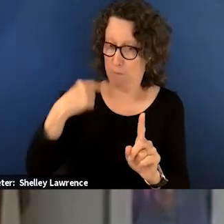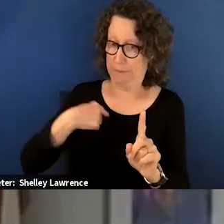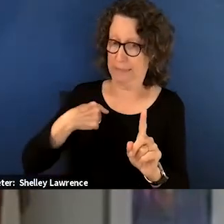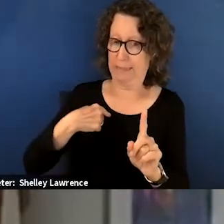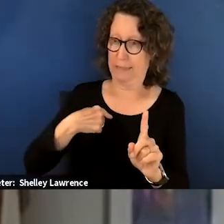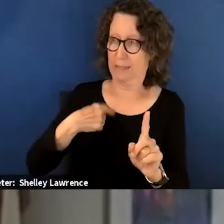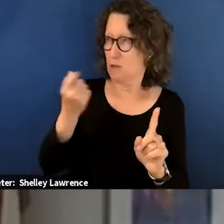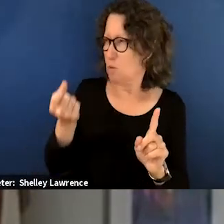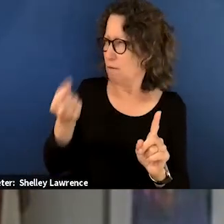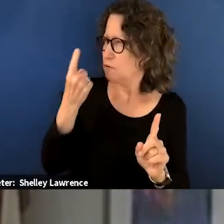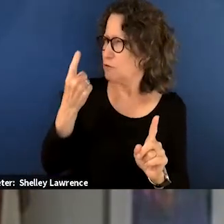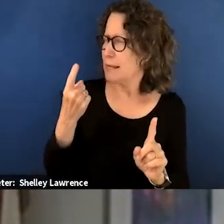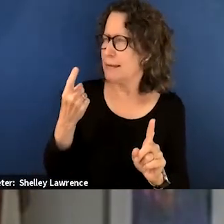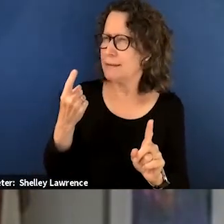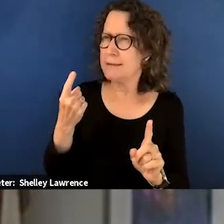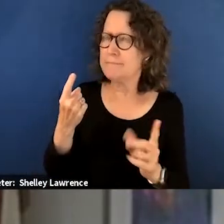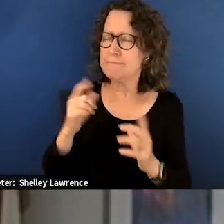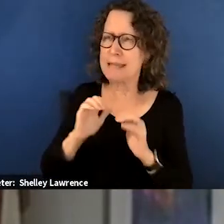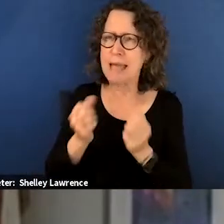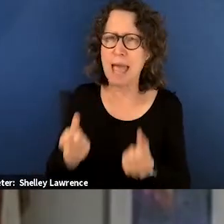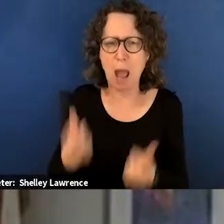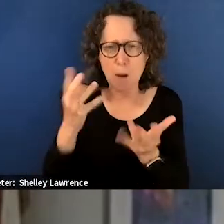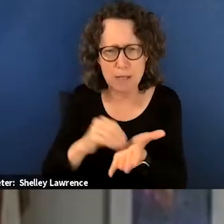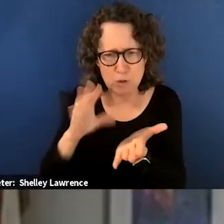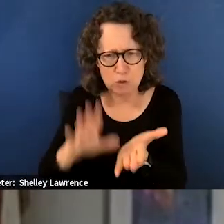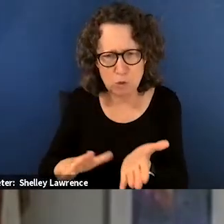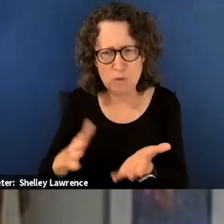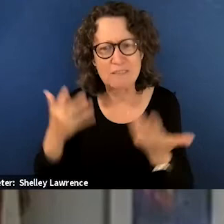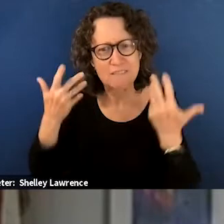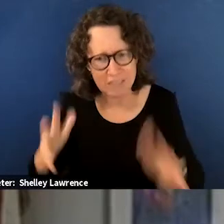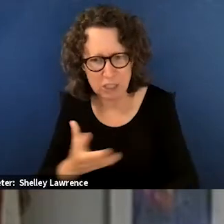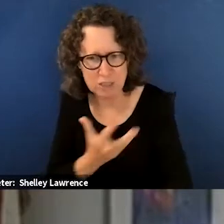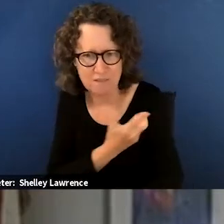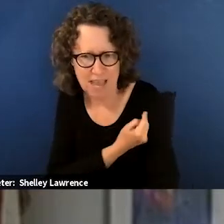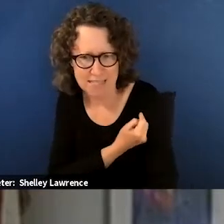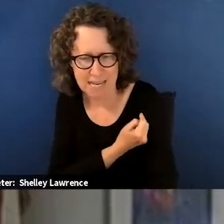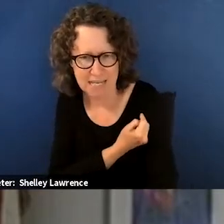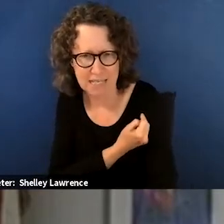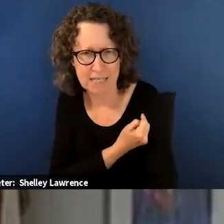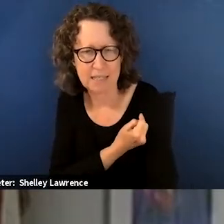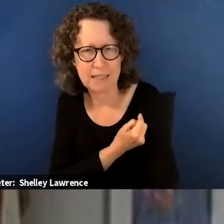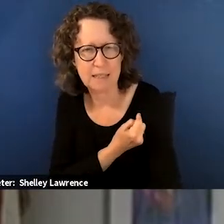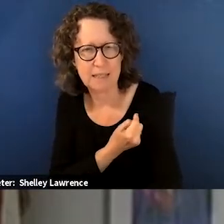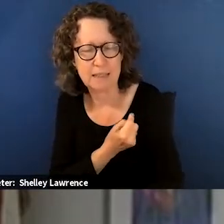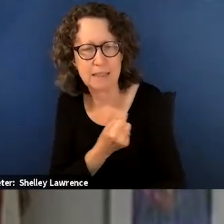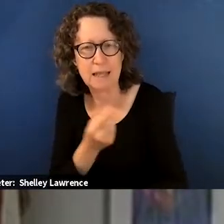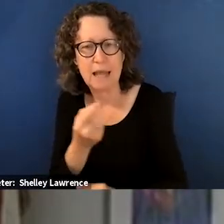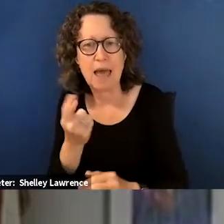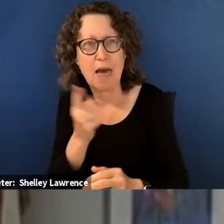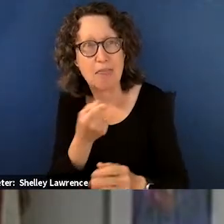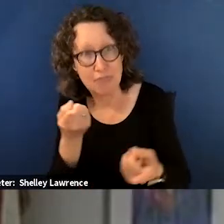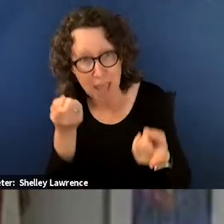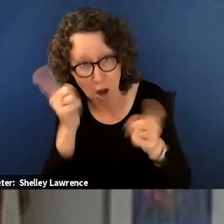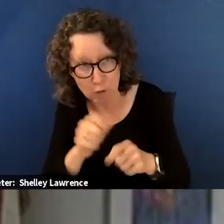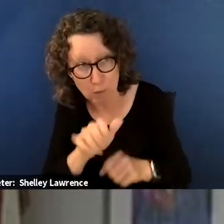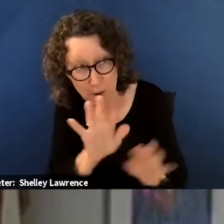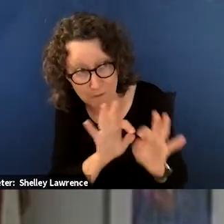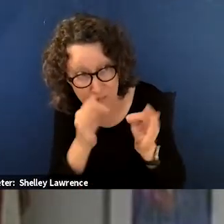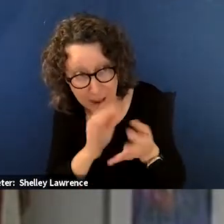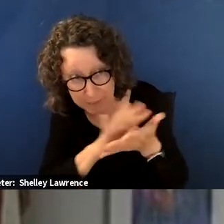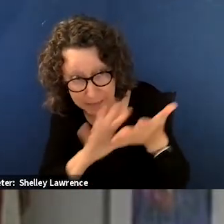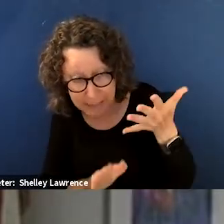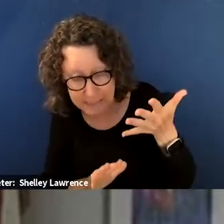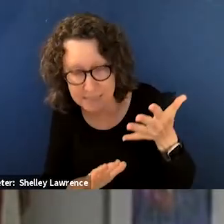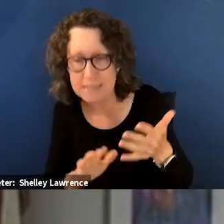to understand sort of how many students have been vaccinated already, they've made that choice with their families, et cetera, as